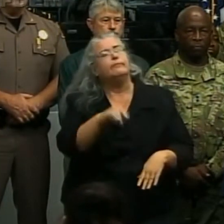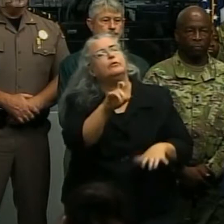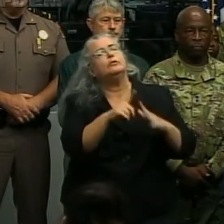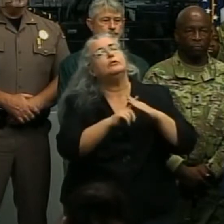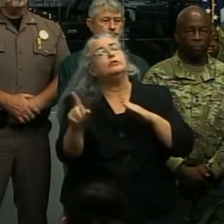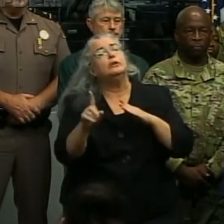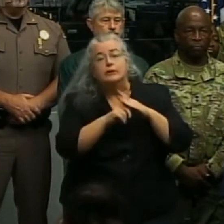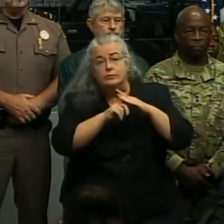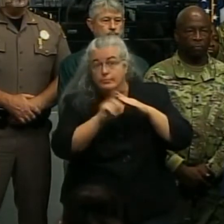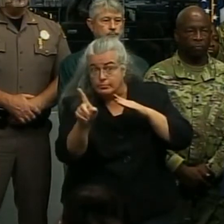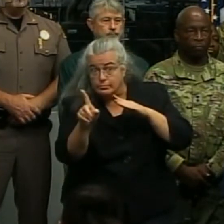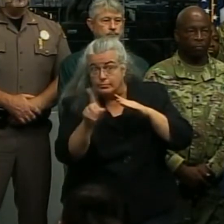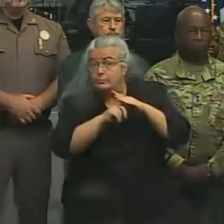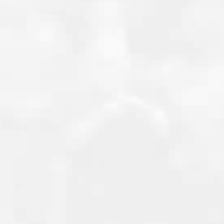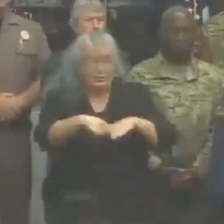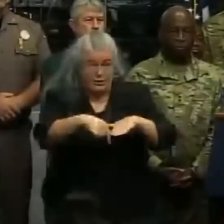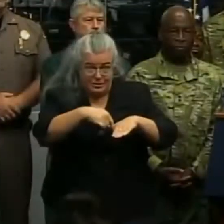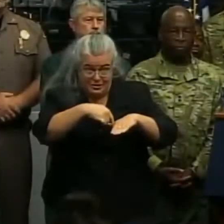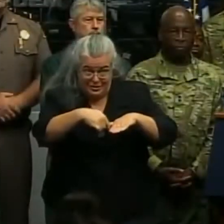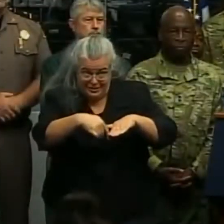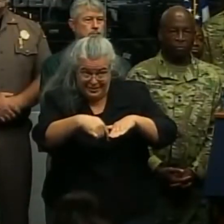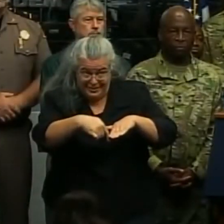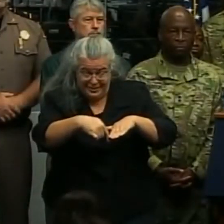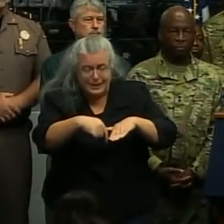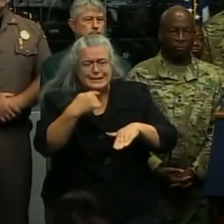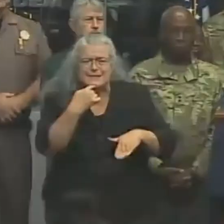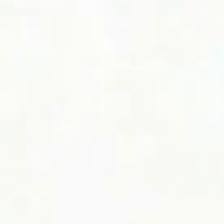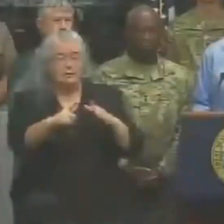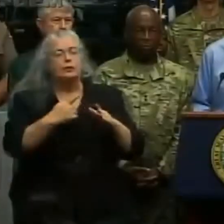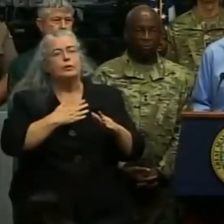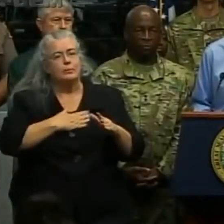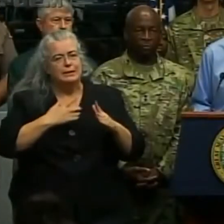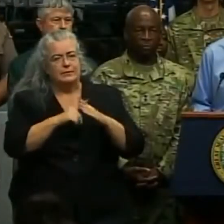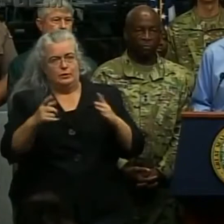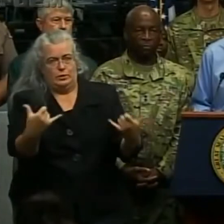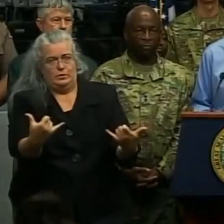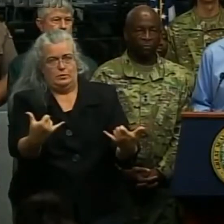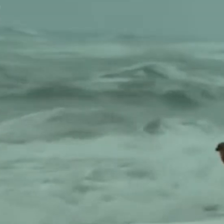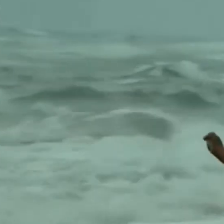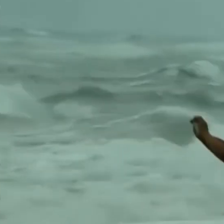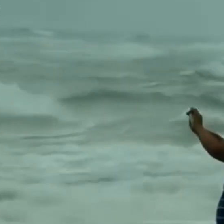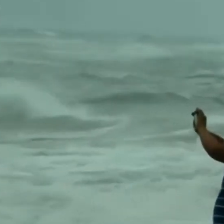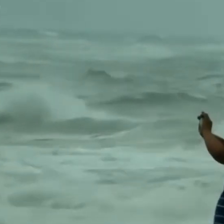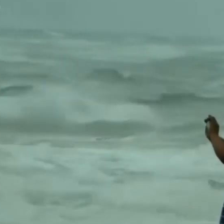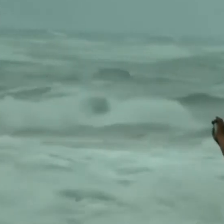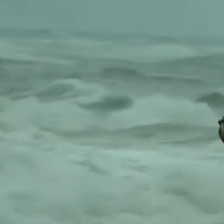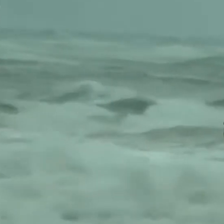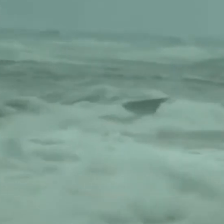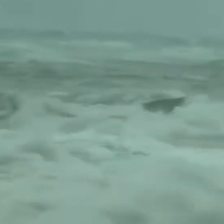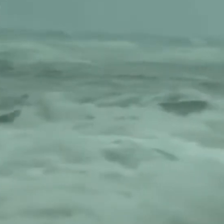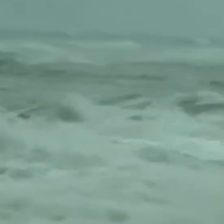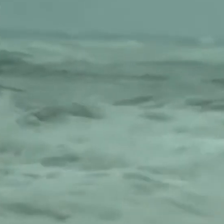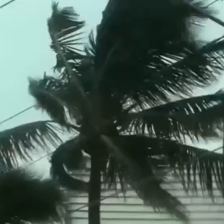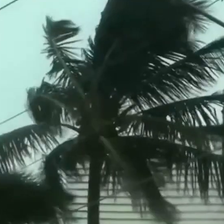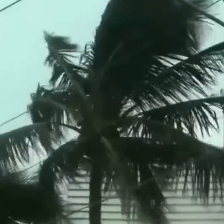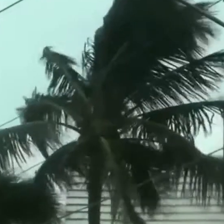Evacuate, evacuate, evacuate. This is serious. This storm will kill you. The United States